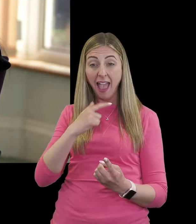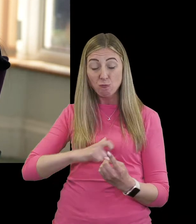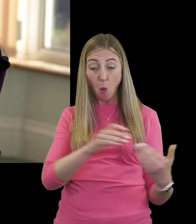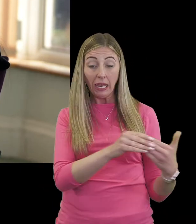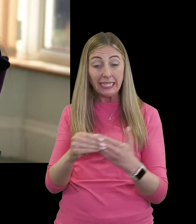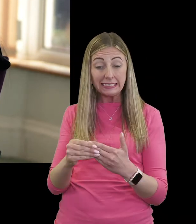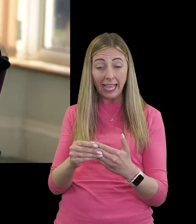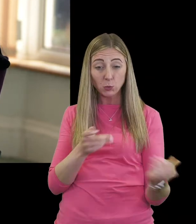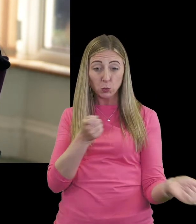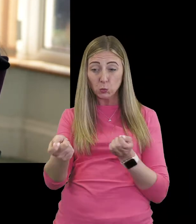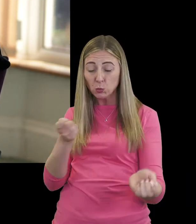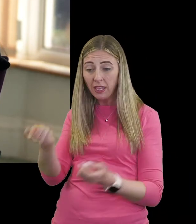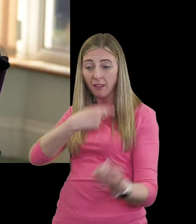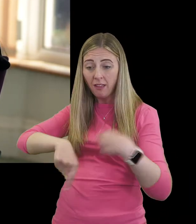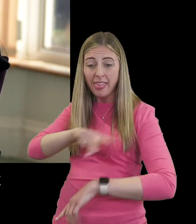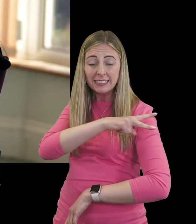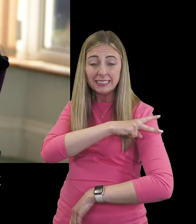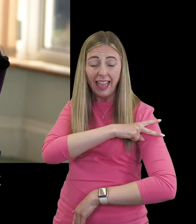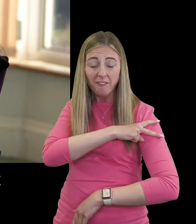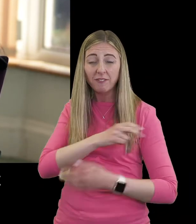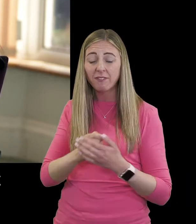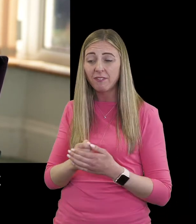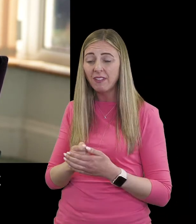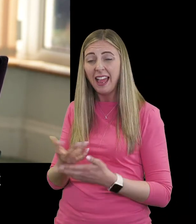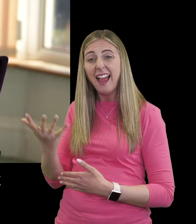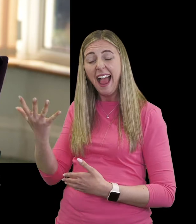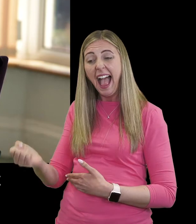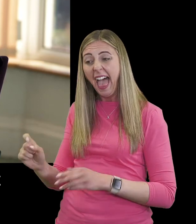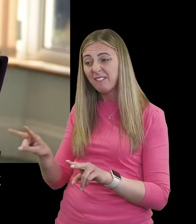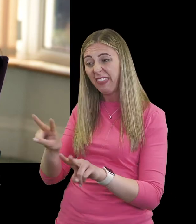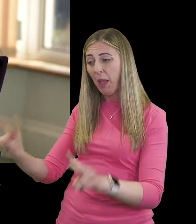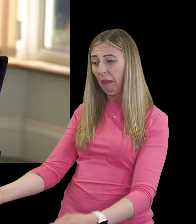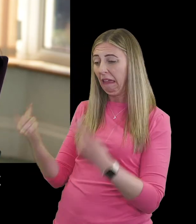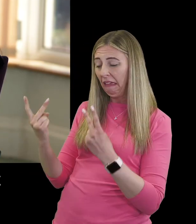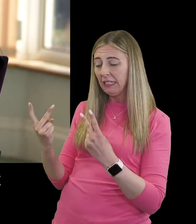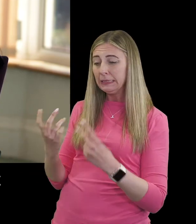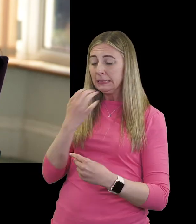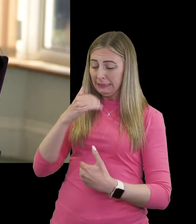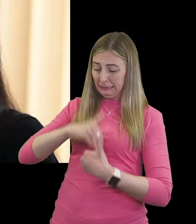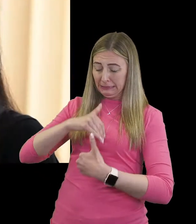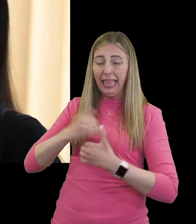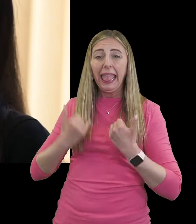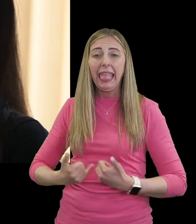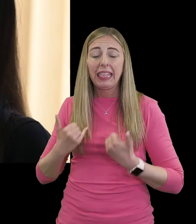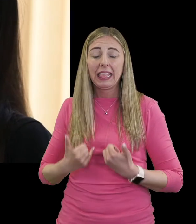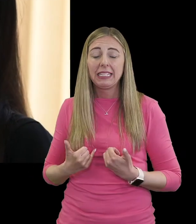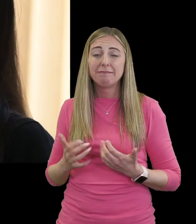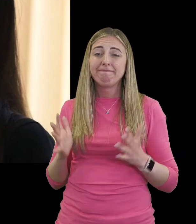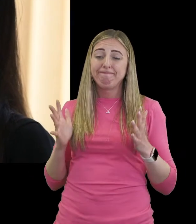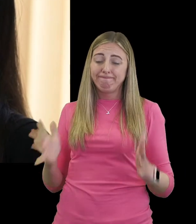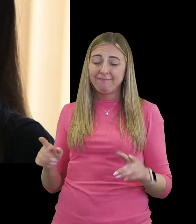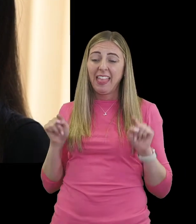position, so there is a set of expectations that you put on yourself and that the service expects from you. So that, again,